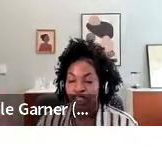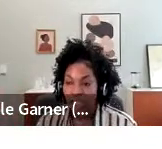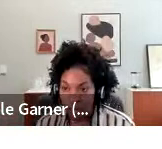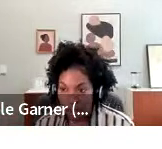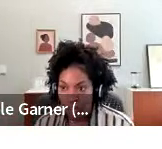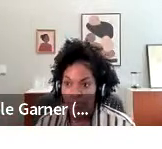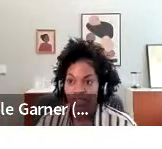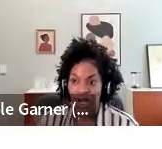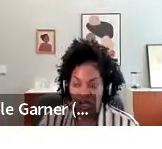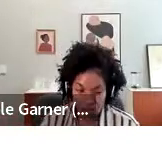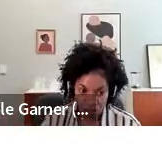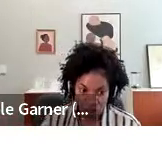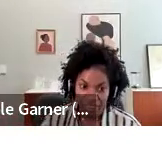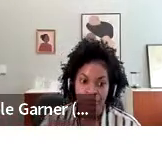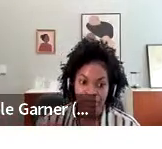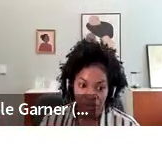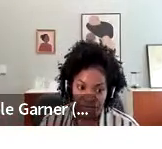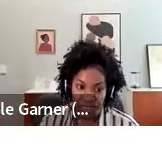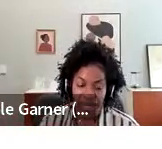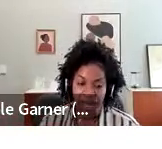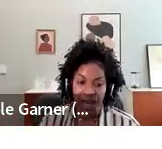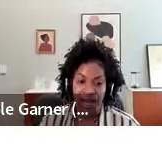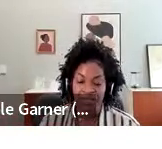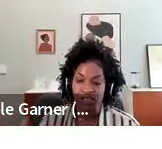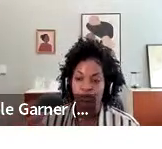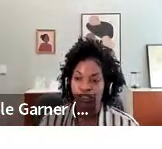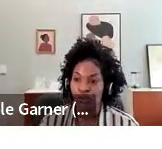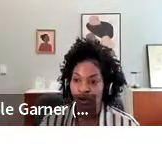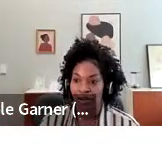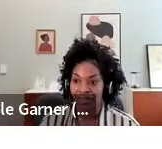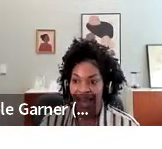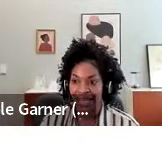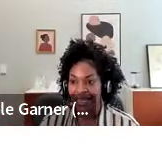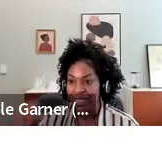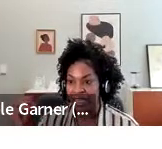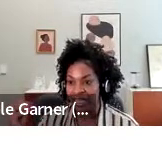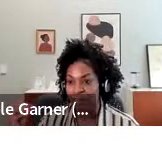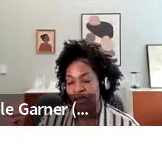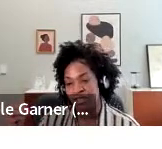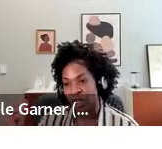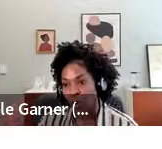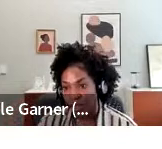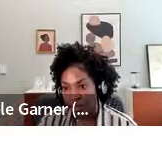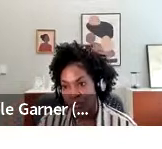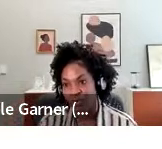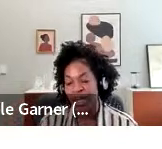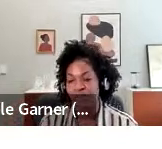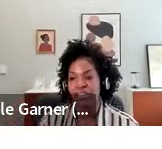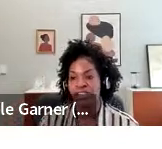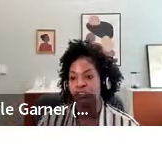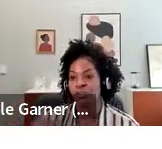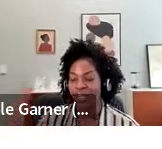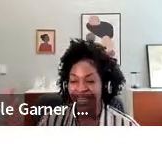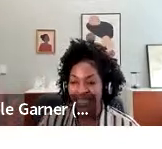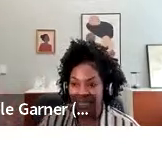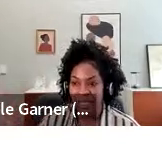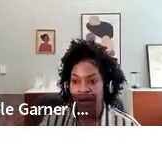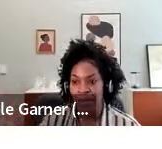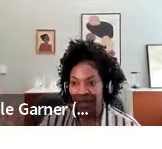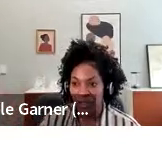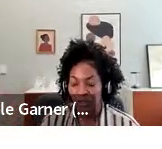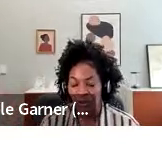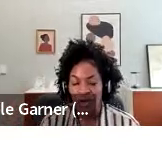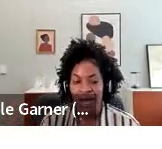only teach learners, but also community, and to ensure that any person going through the health system or